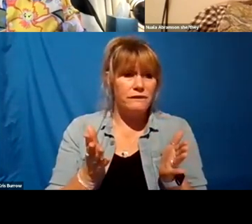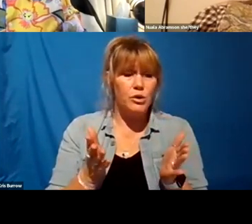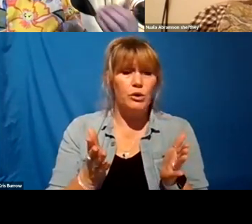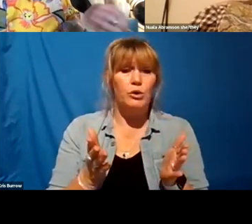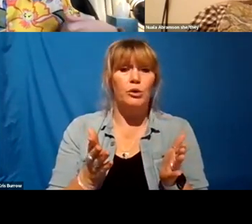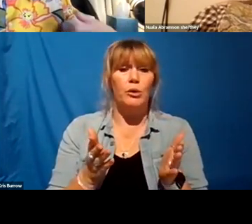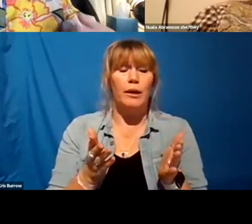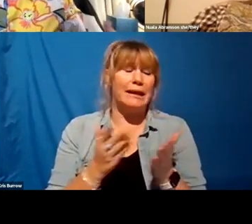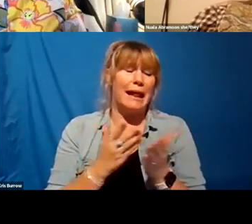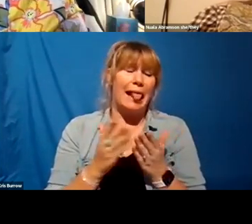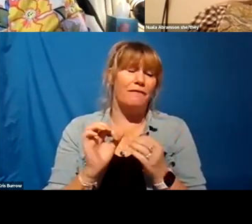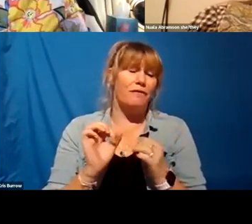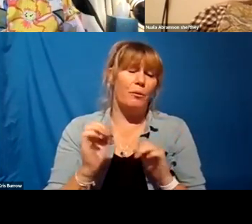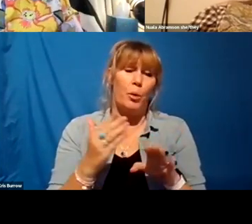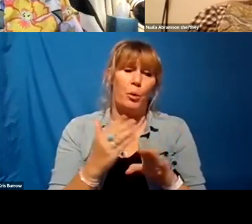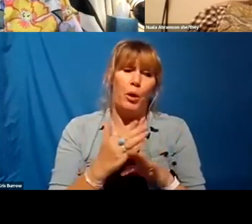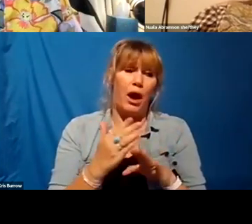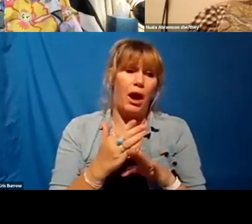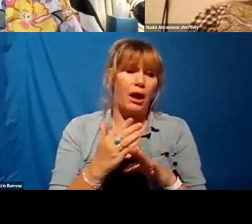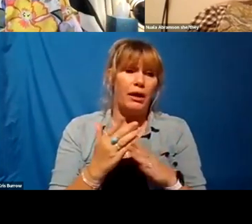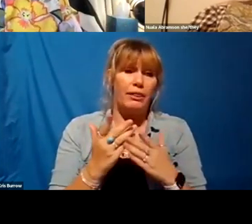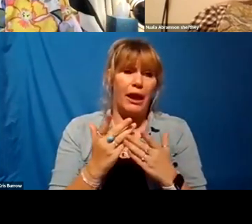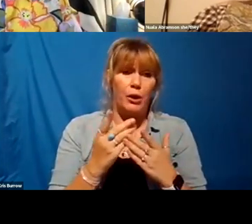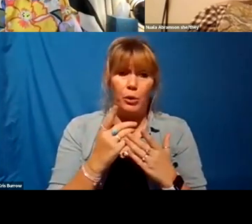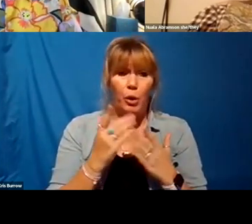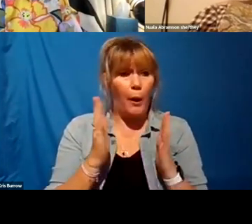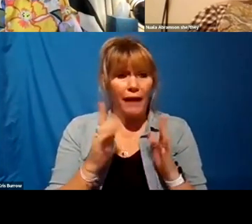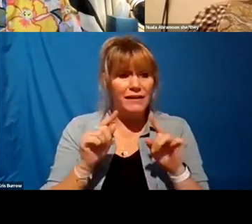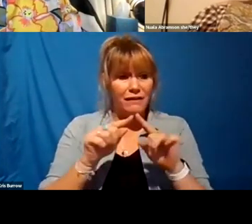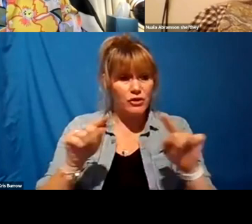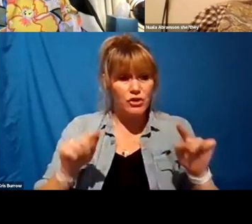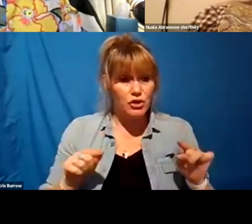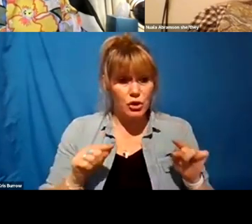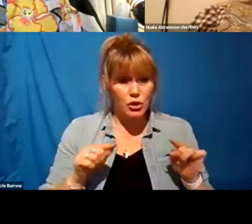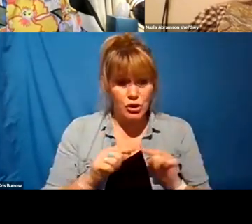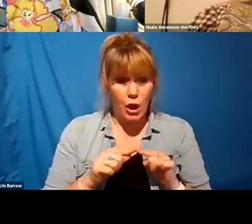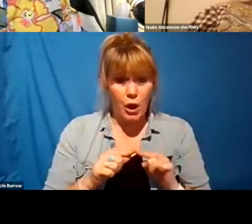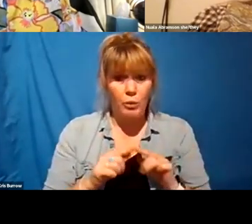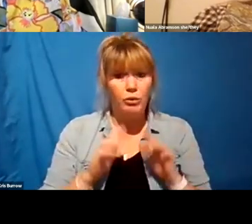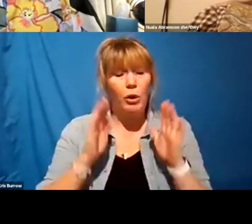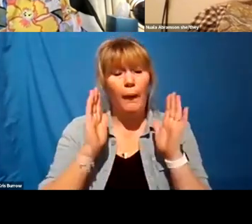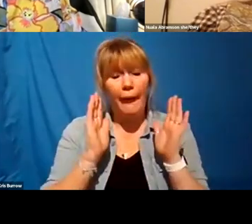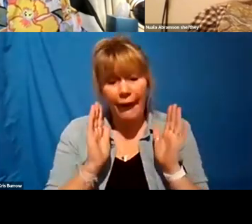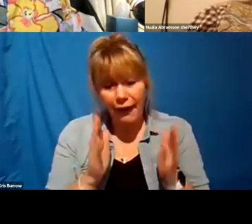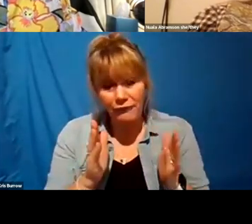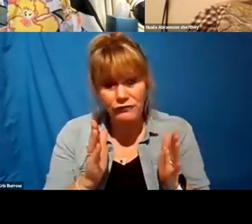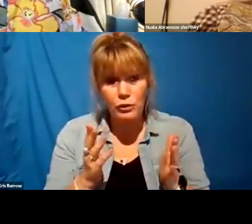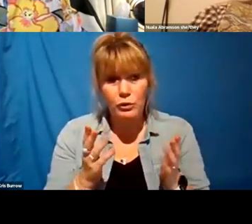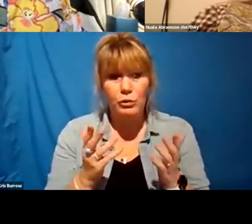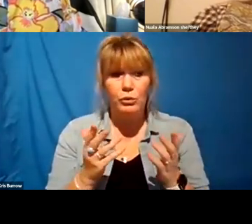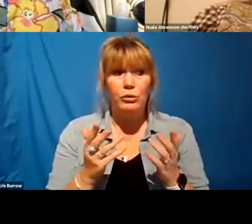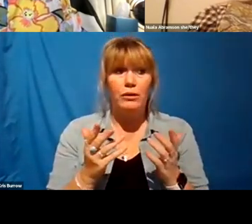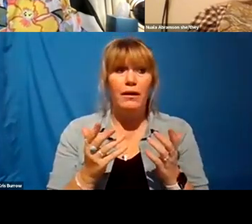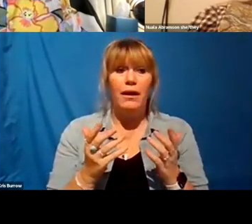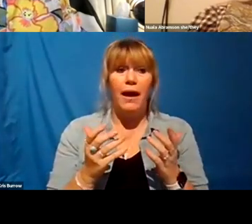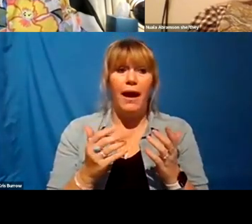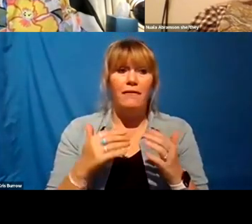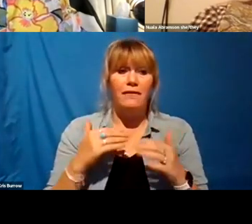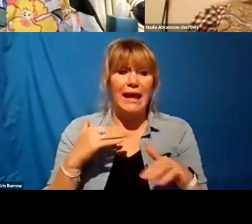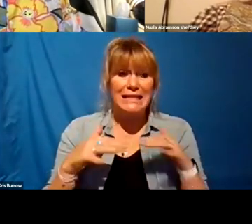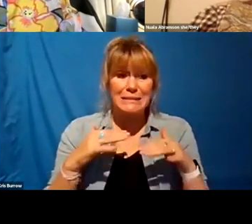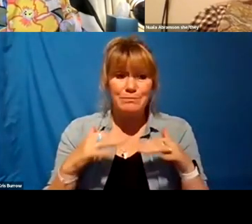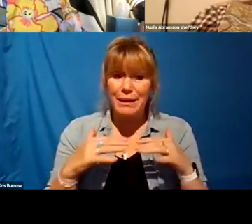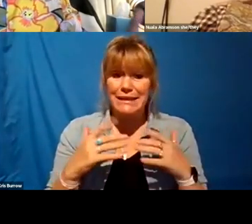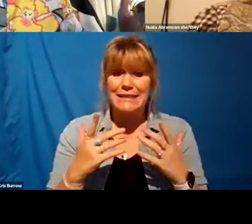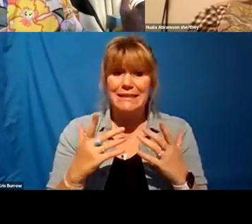that it works in a studio, but you don't have to have a studio. Mm-hmm. And you don't have to have incredibly expensive